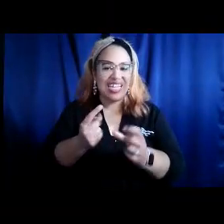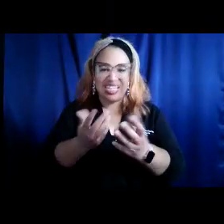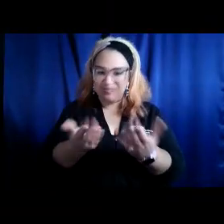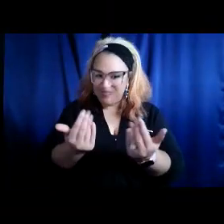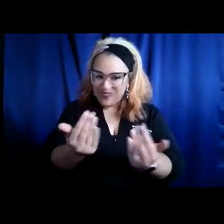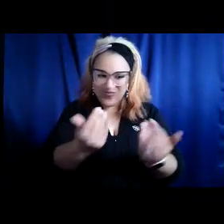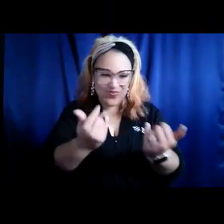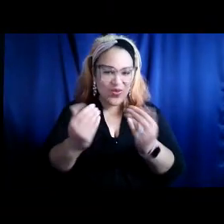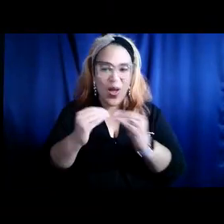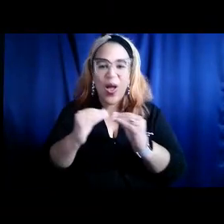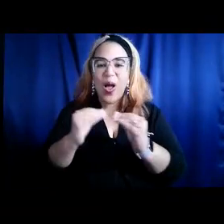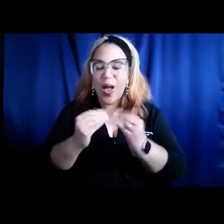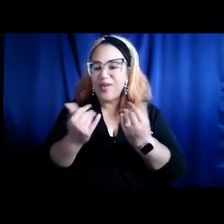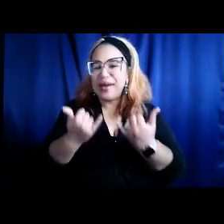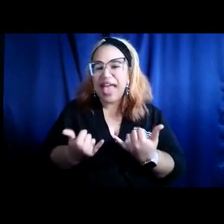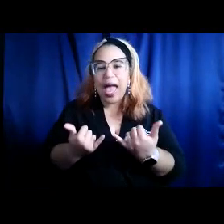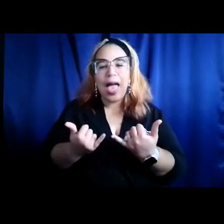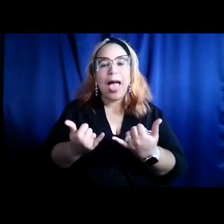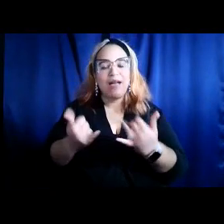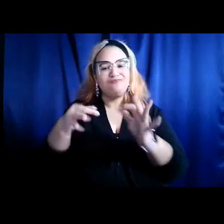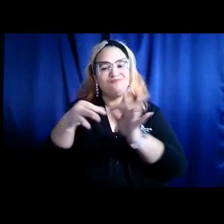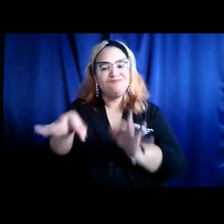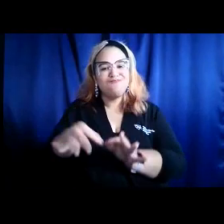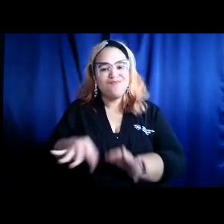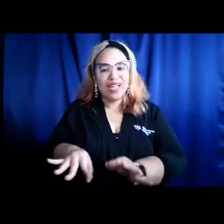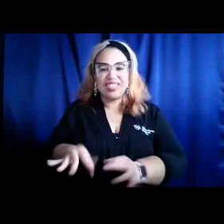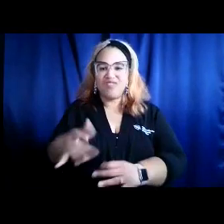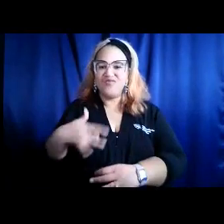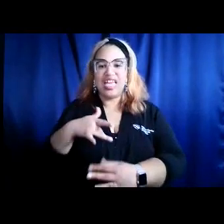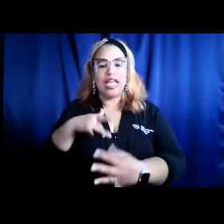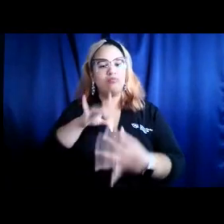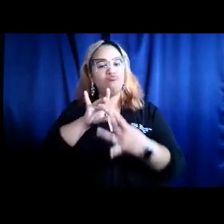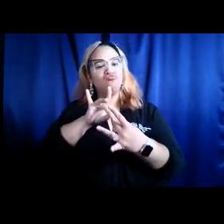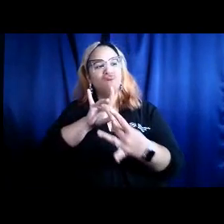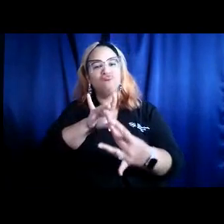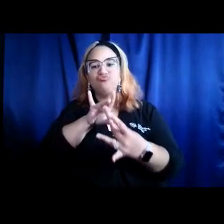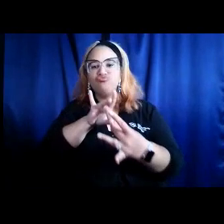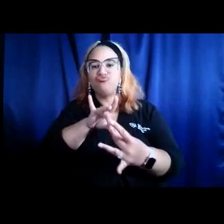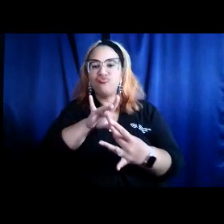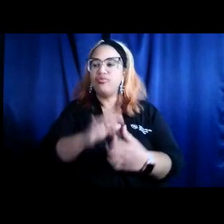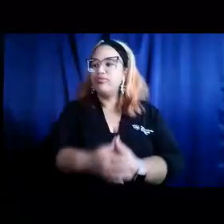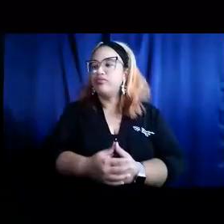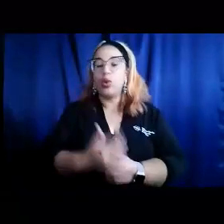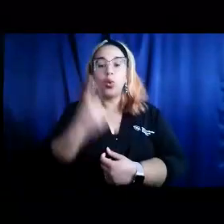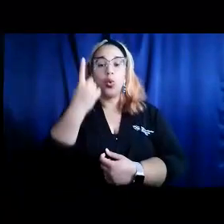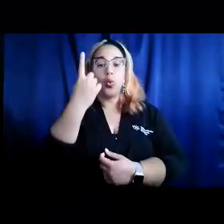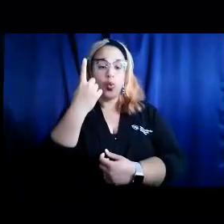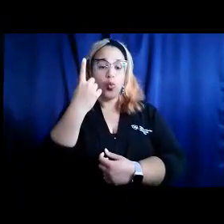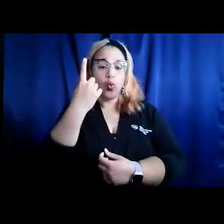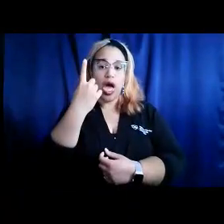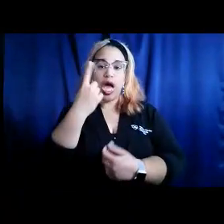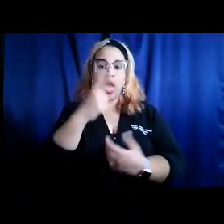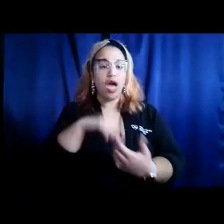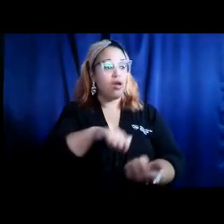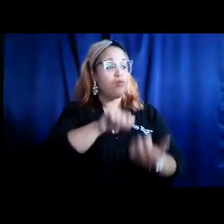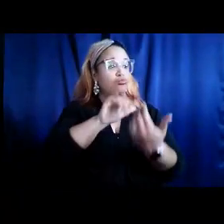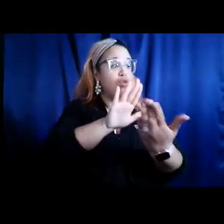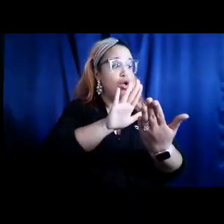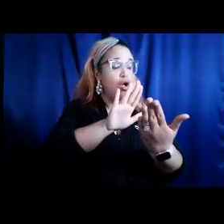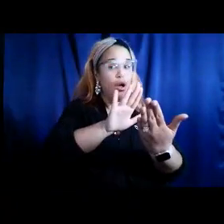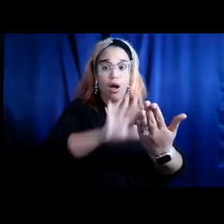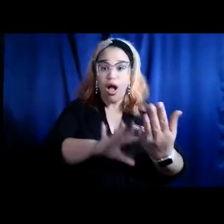things that we're seeing right now is just being a part of. One size doesn't fit everyone. Having everyone at the